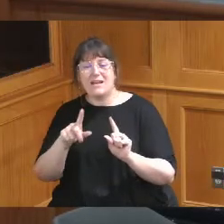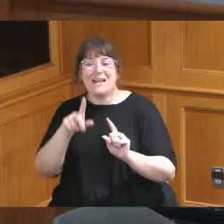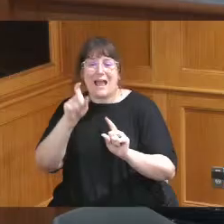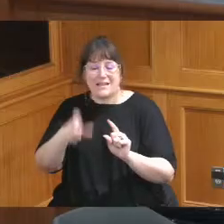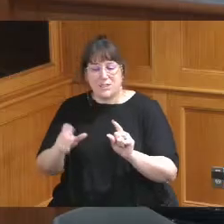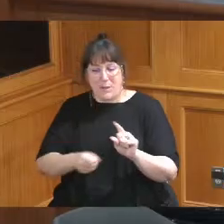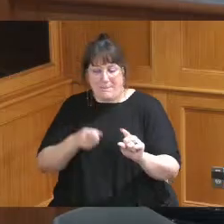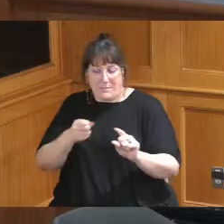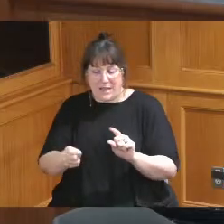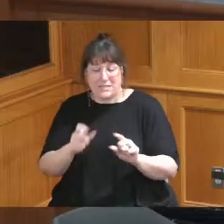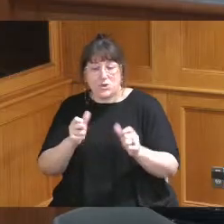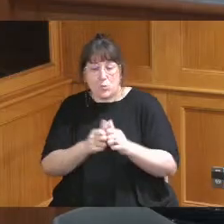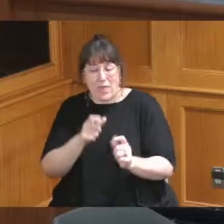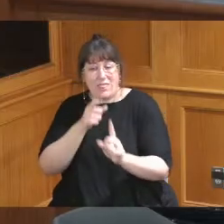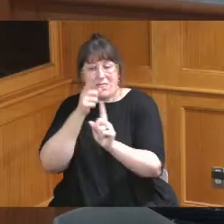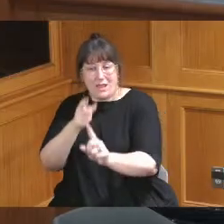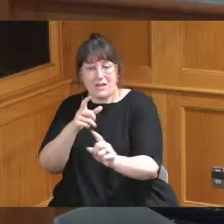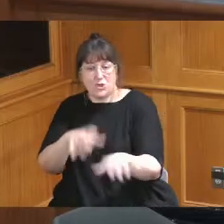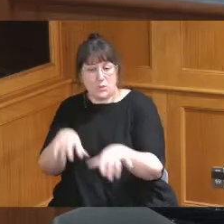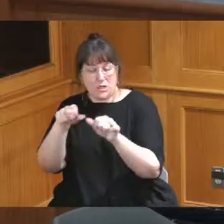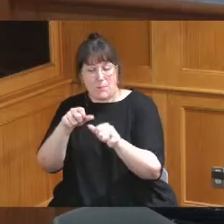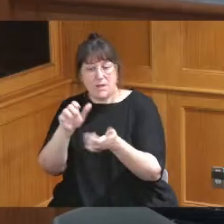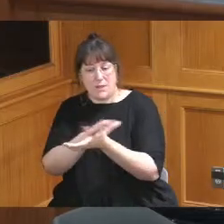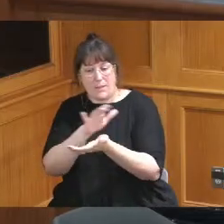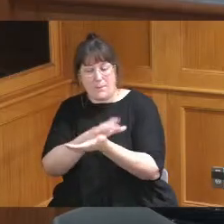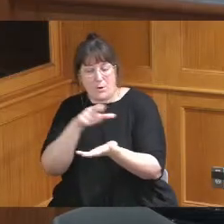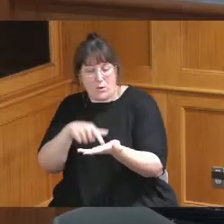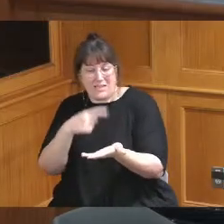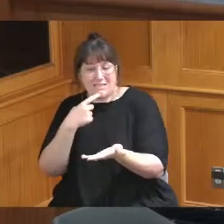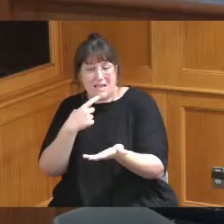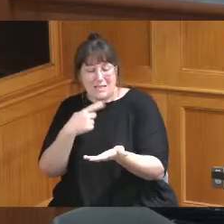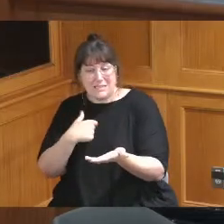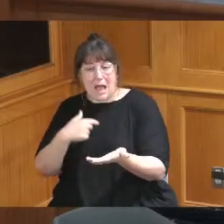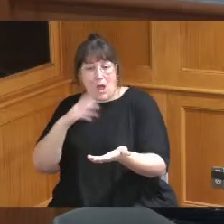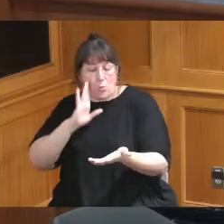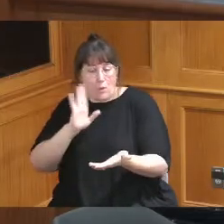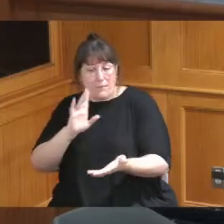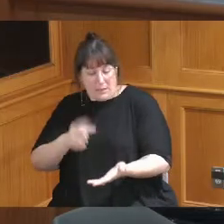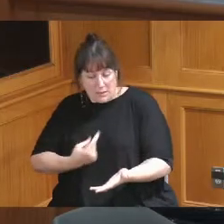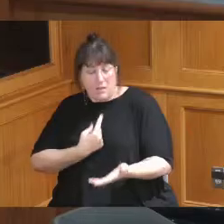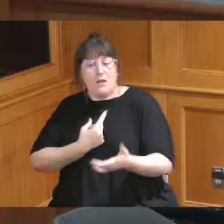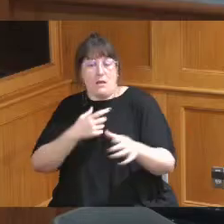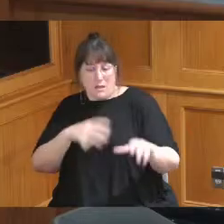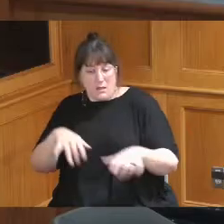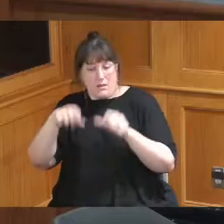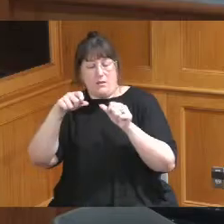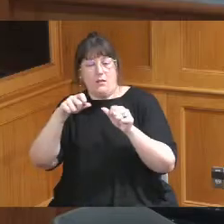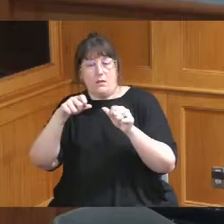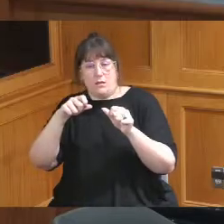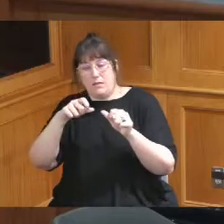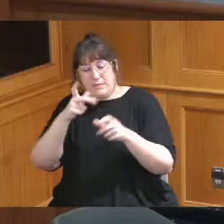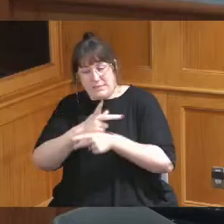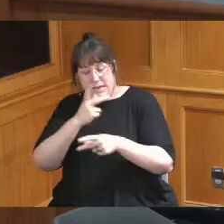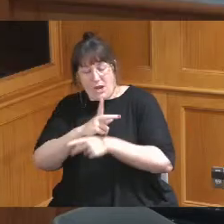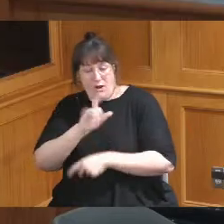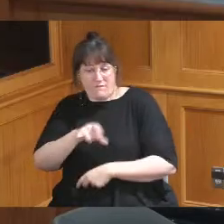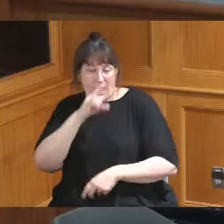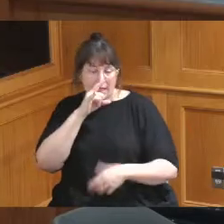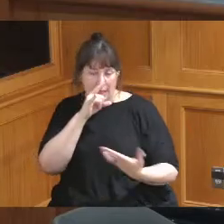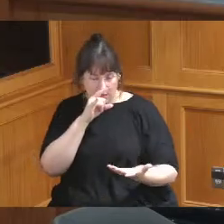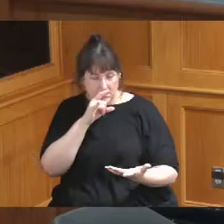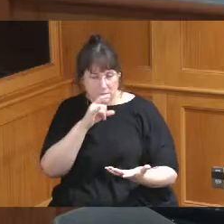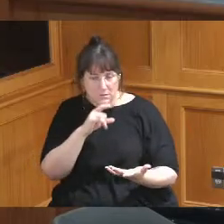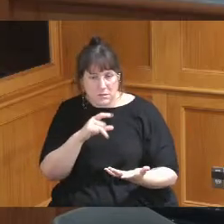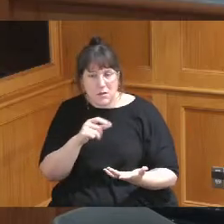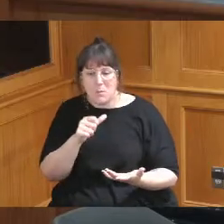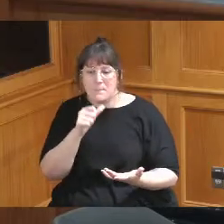adopt, or the paperwork to say that you are basically going to be the sole custodian in that circumstance. But it doesn't